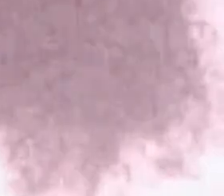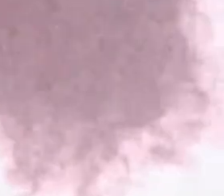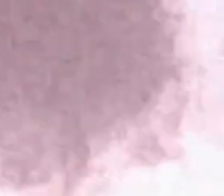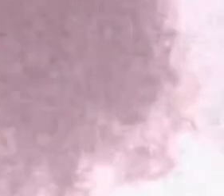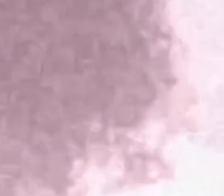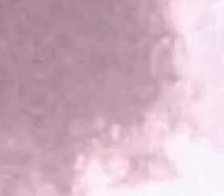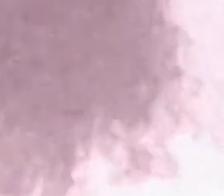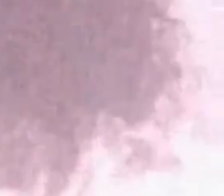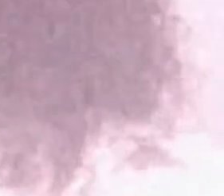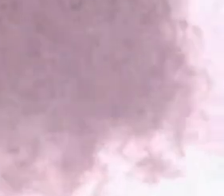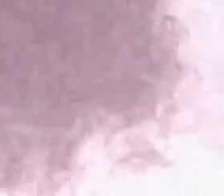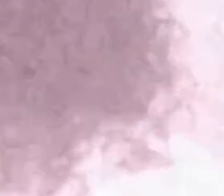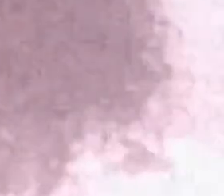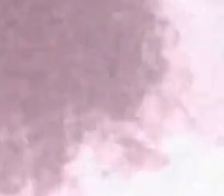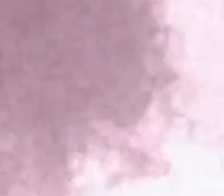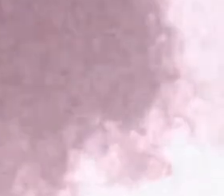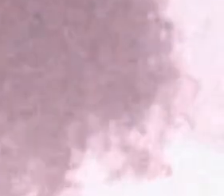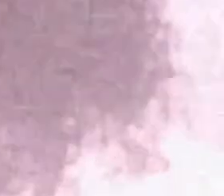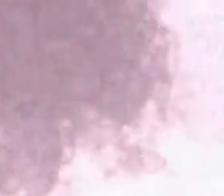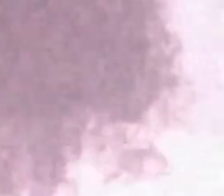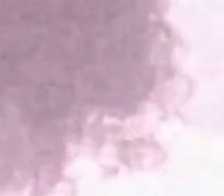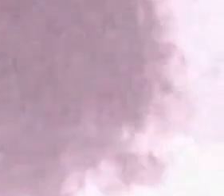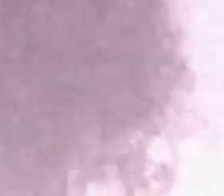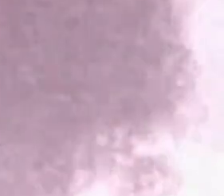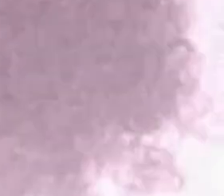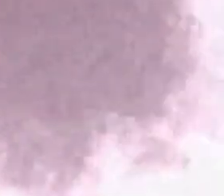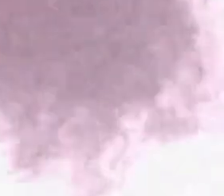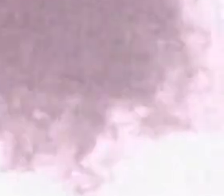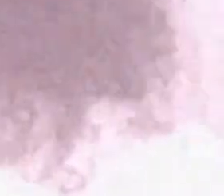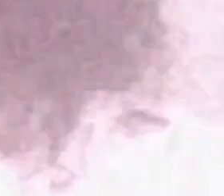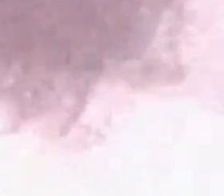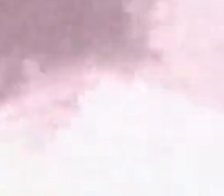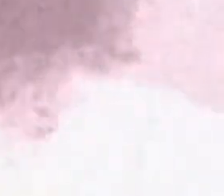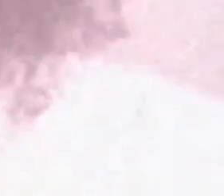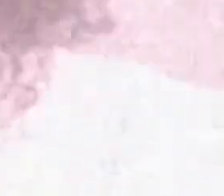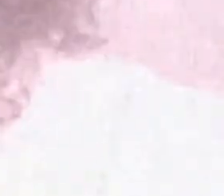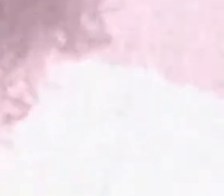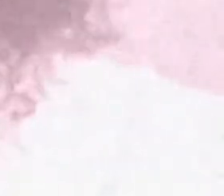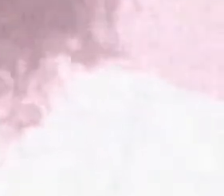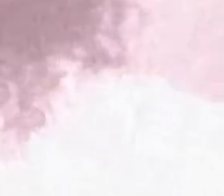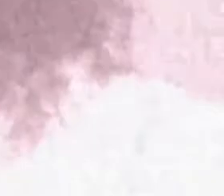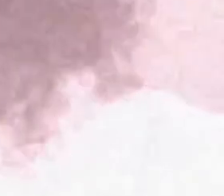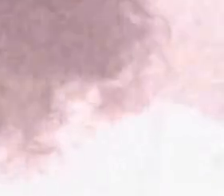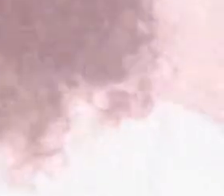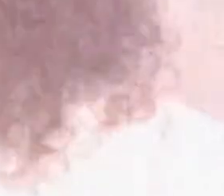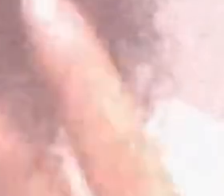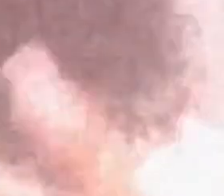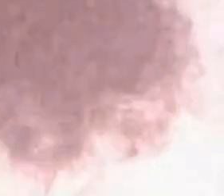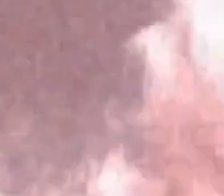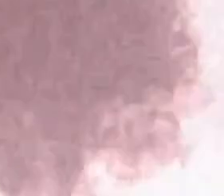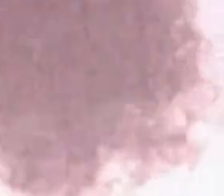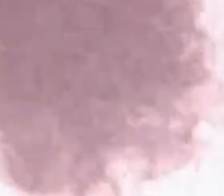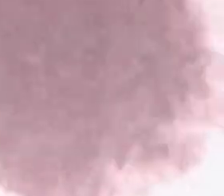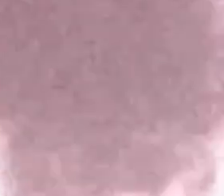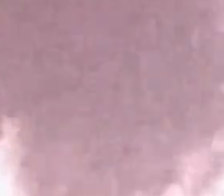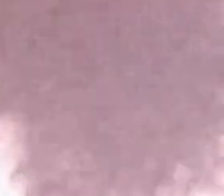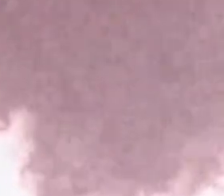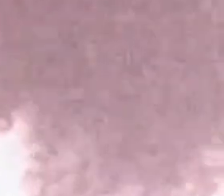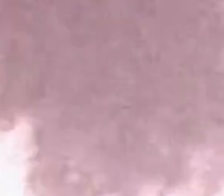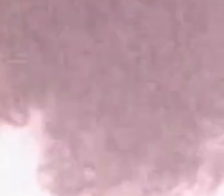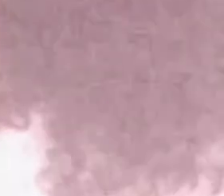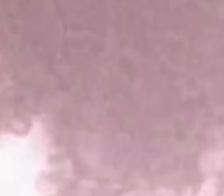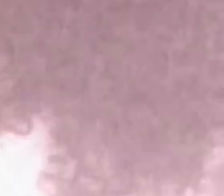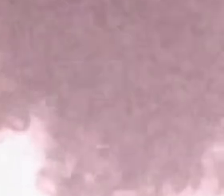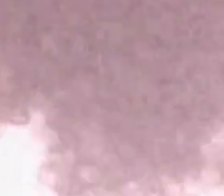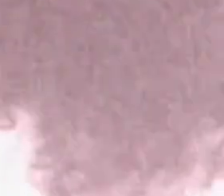yoga, working out, trying to find ways to de-stress so I'm not constantly, you know, emitting out into the atmosphere, oh,